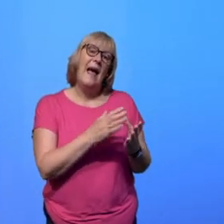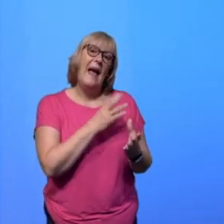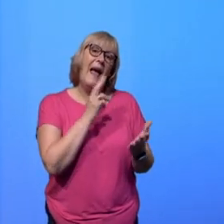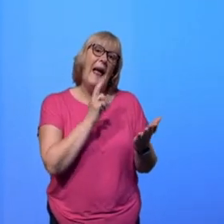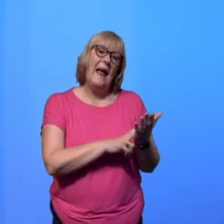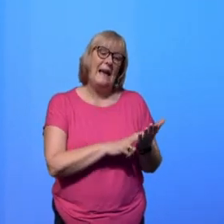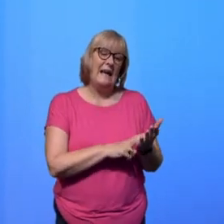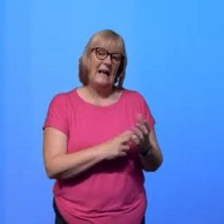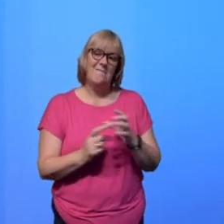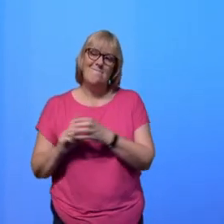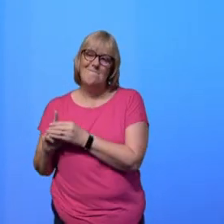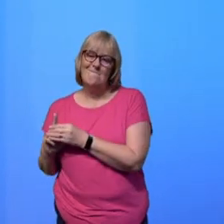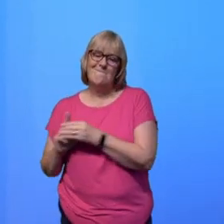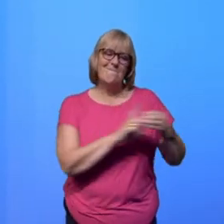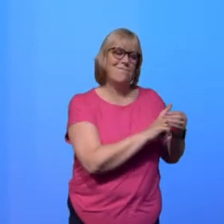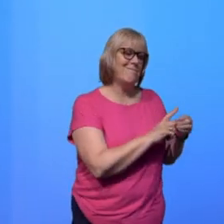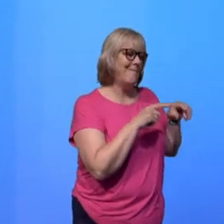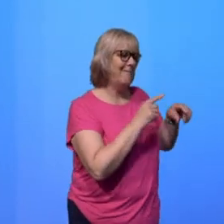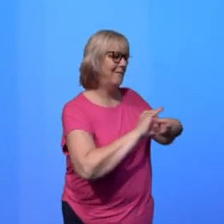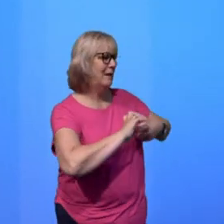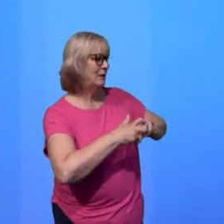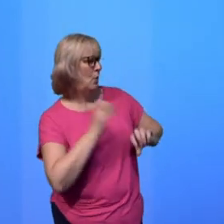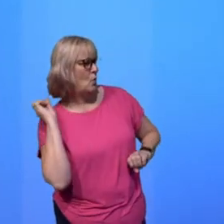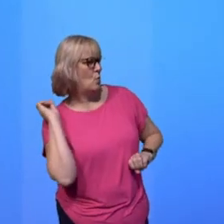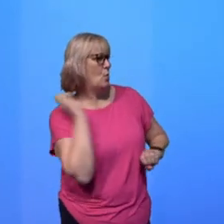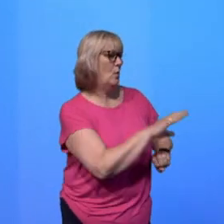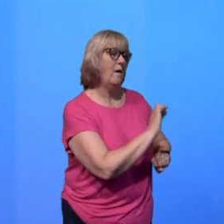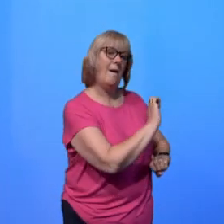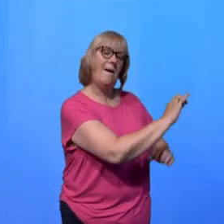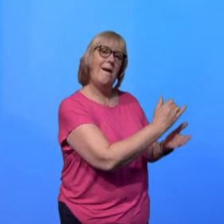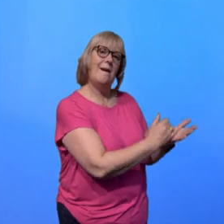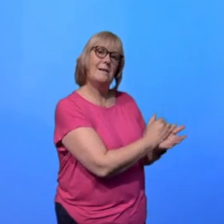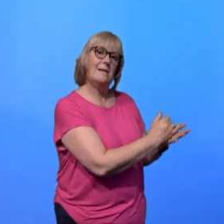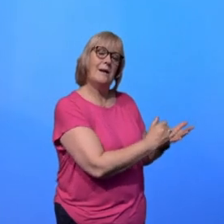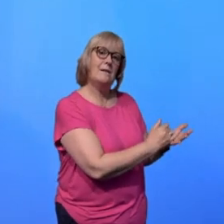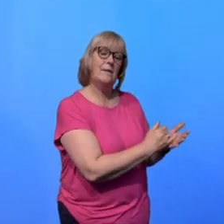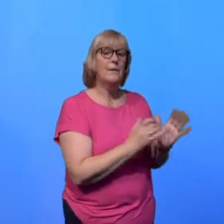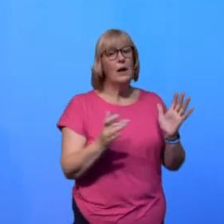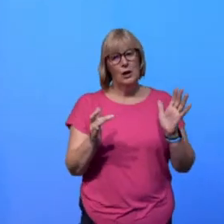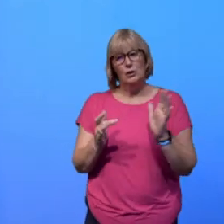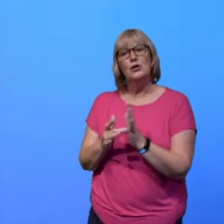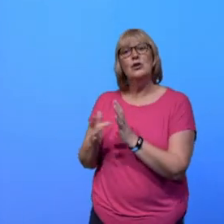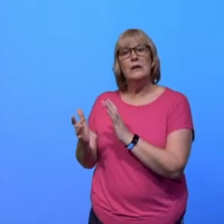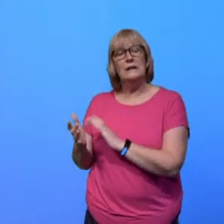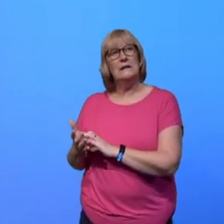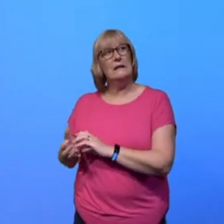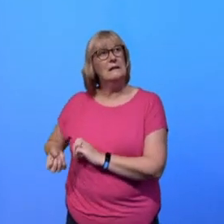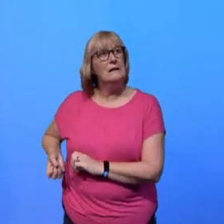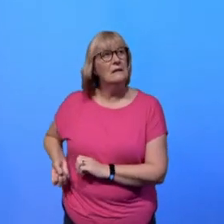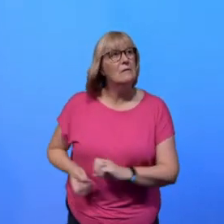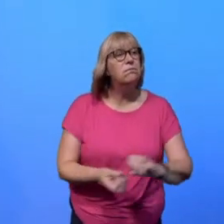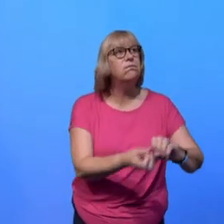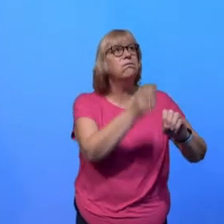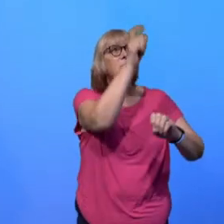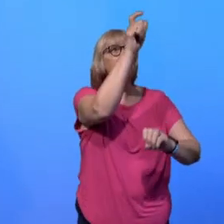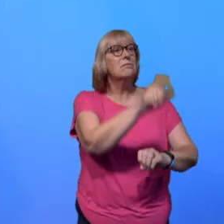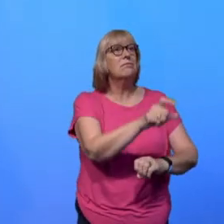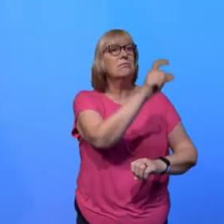and stoned. He was taken out of the camp and stoned for his sin. Jesus is taken out of the camp and stoned for mine.